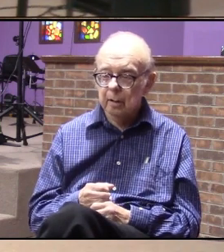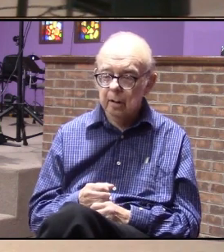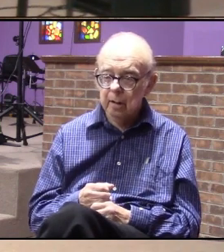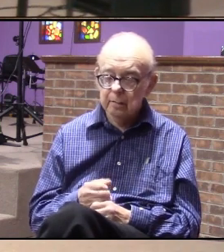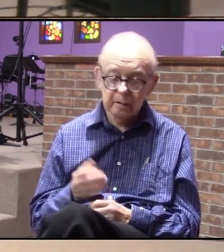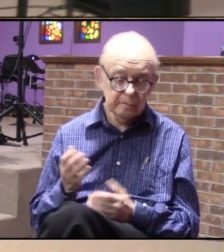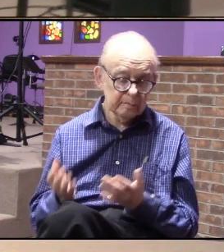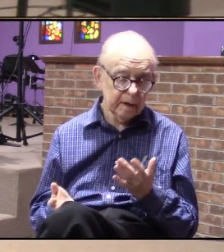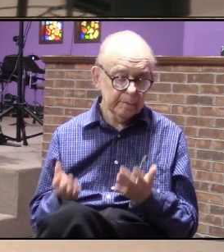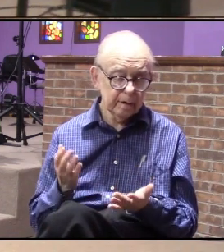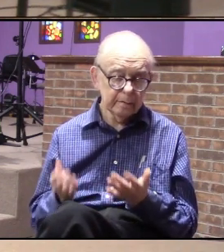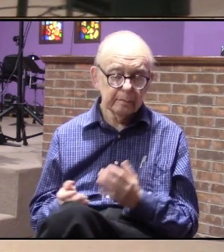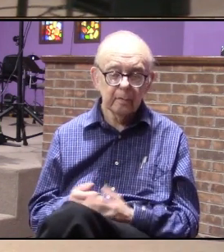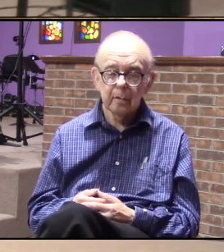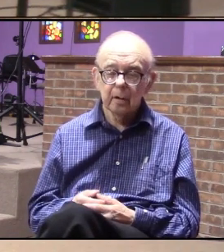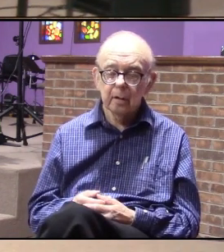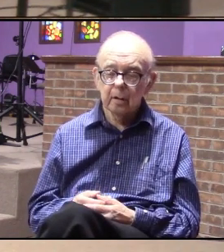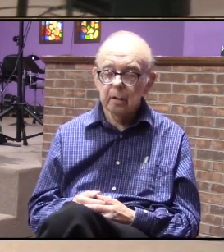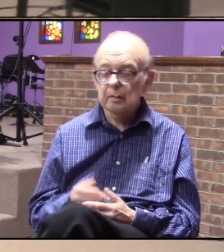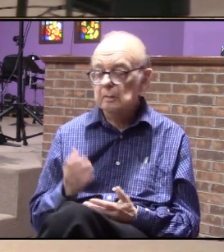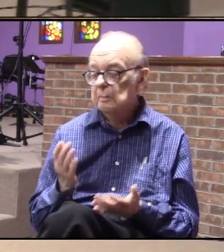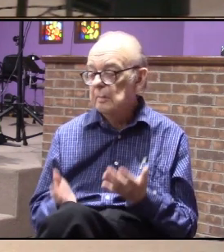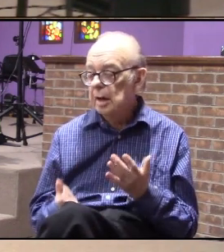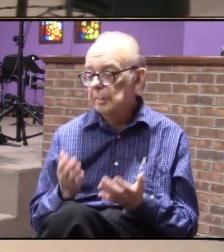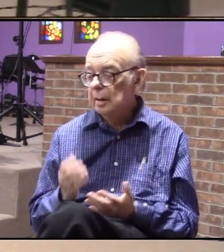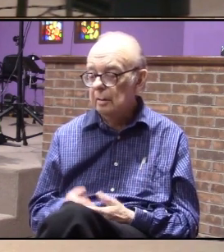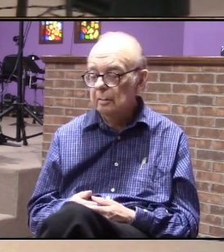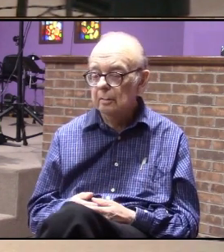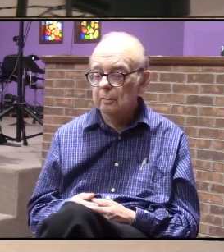And maybe, just maybe,